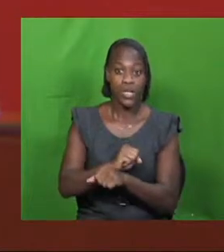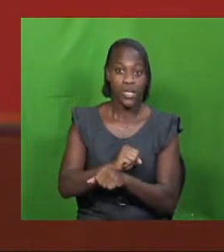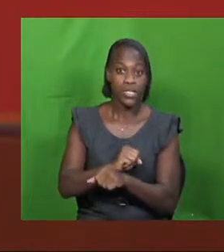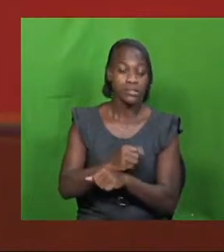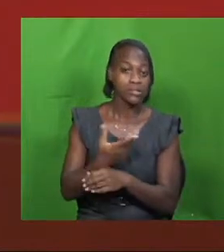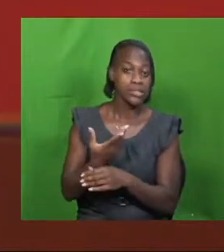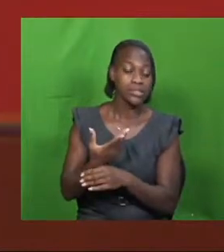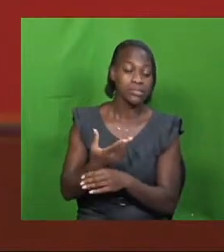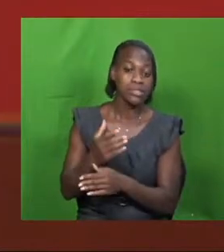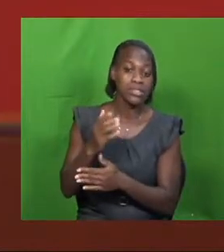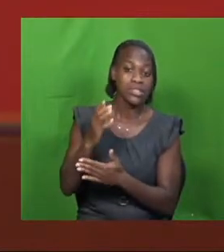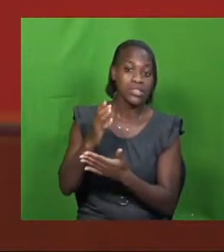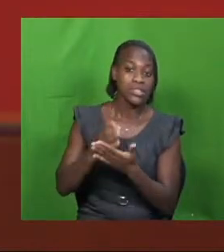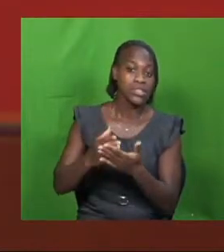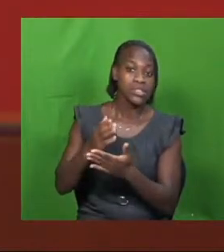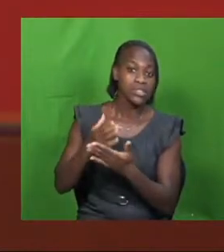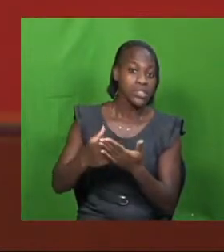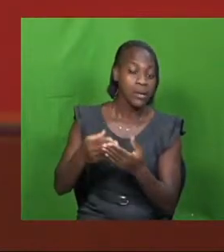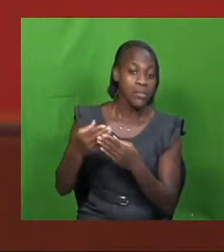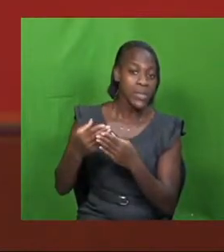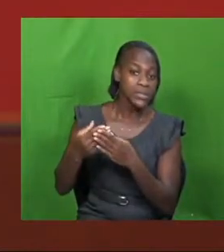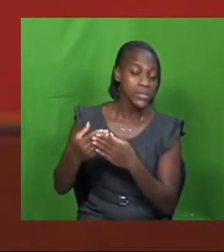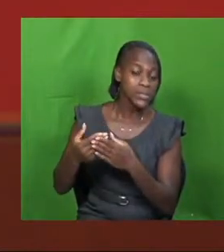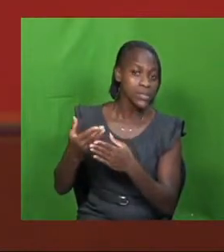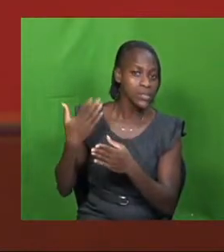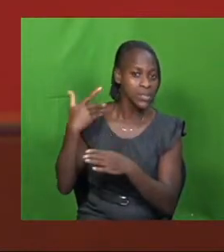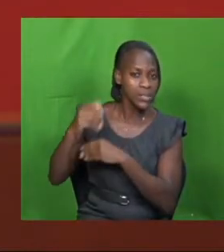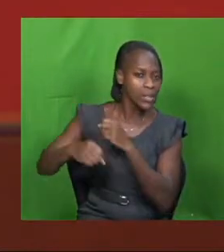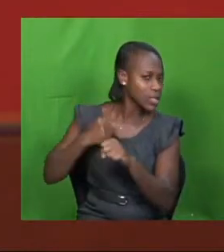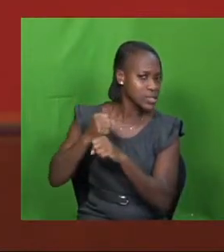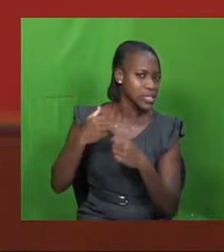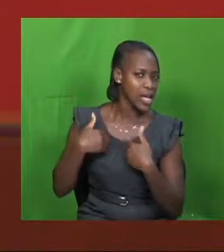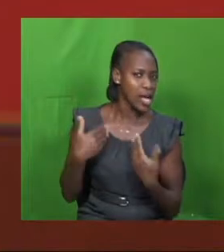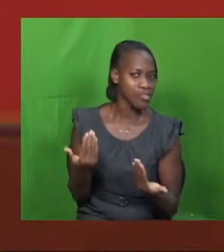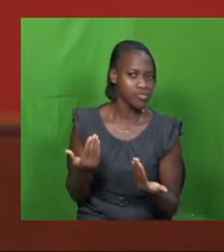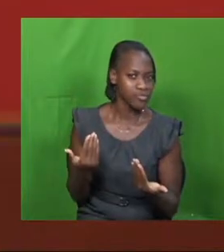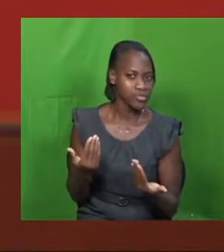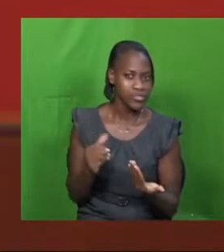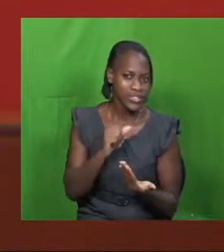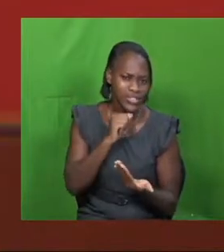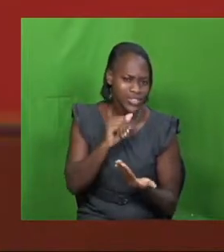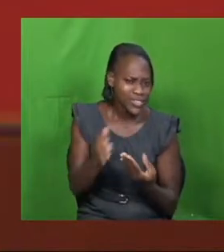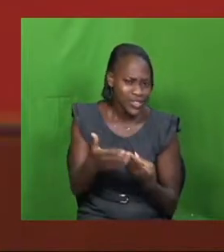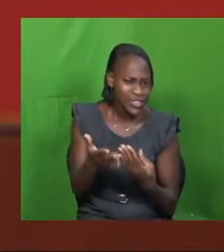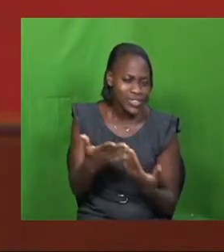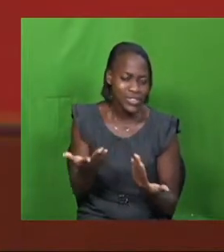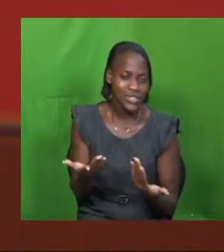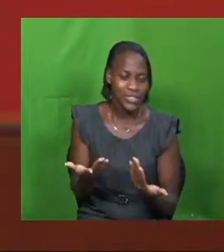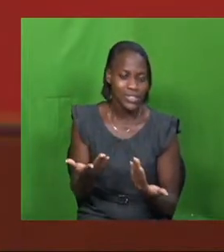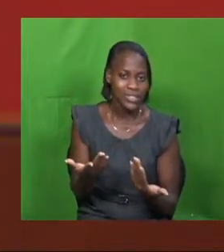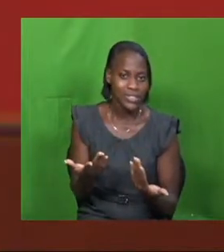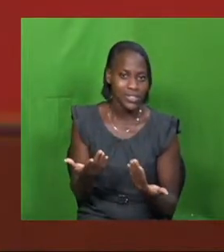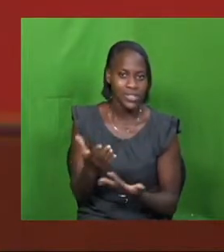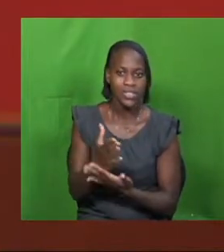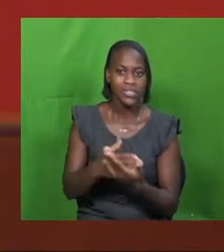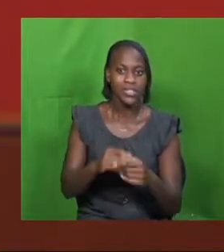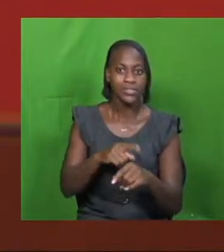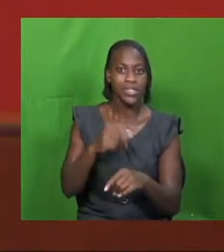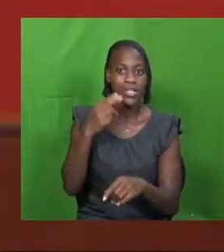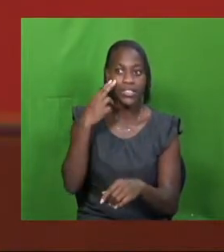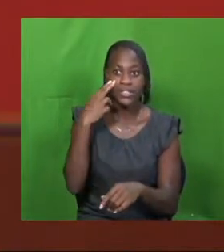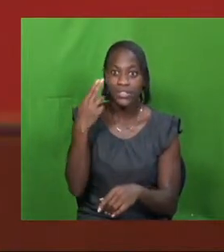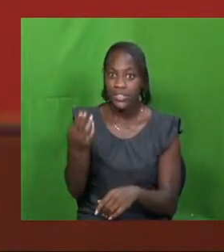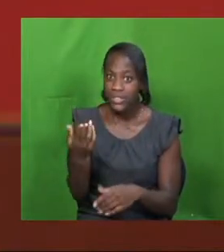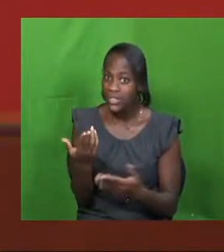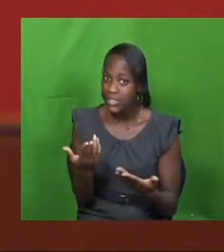areas of last year. It's not easy. And so sometimes we see your request for me